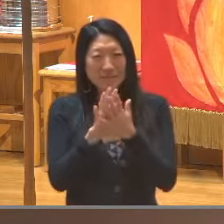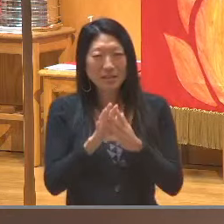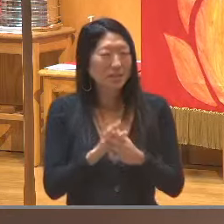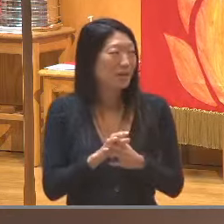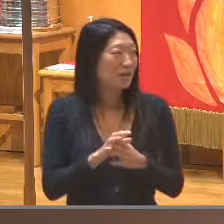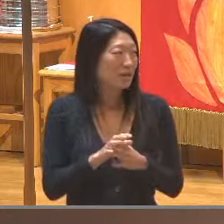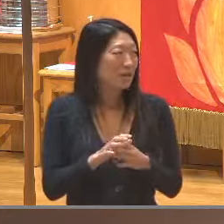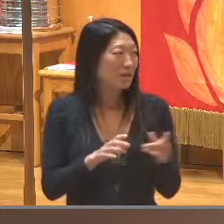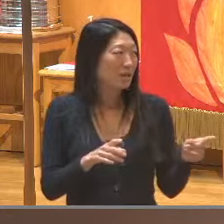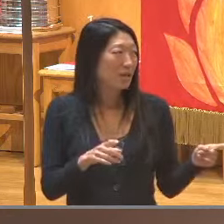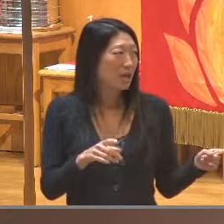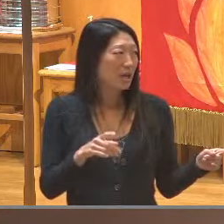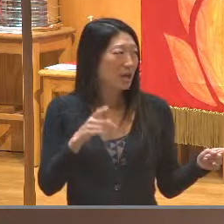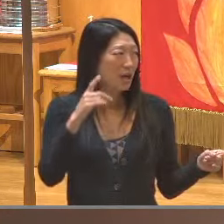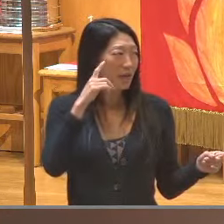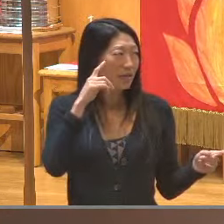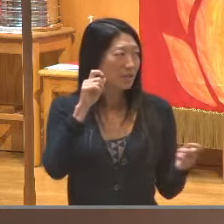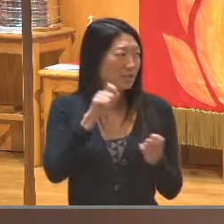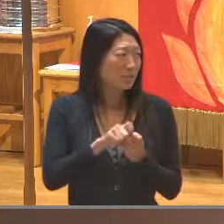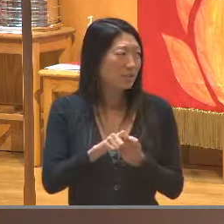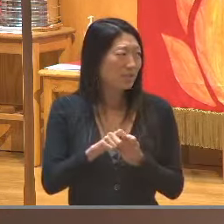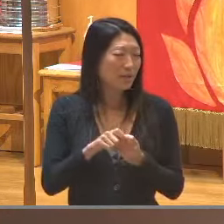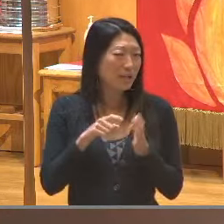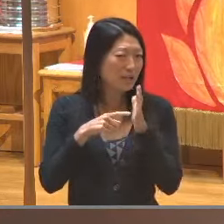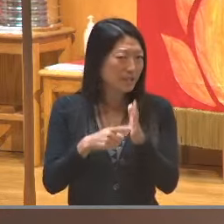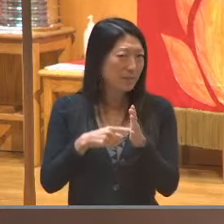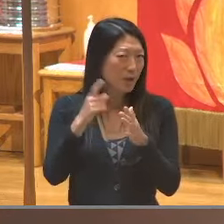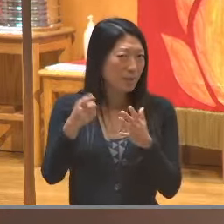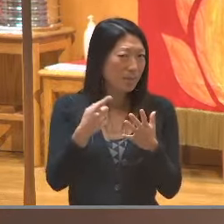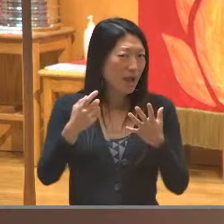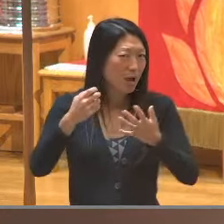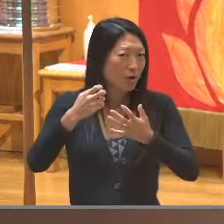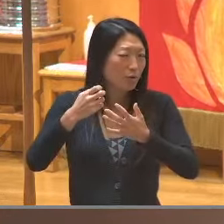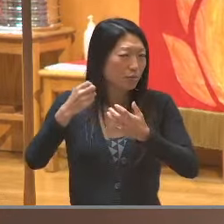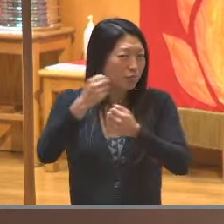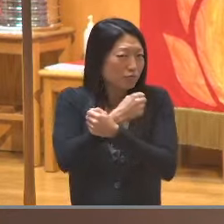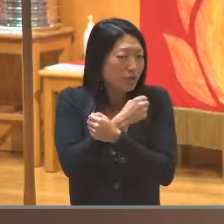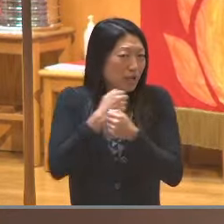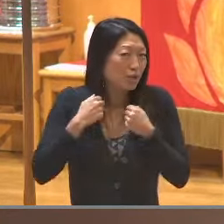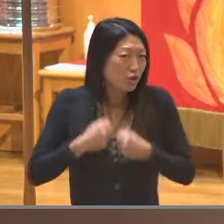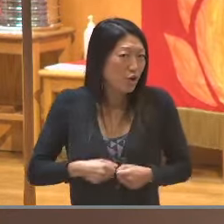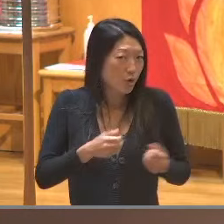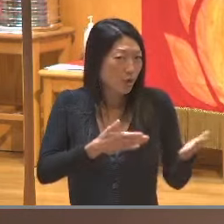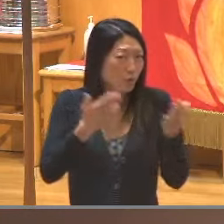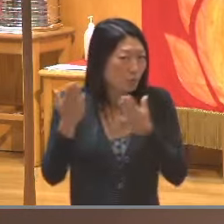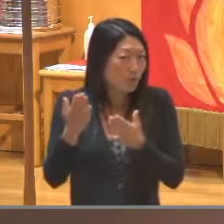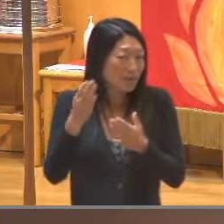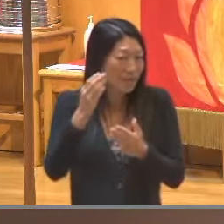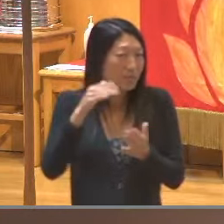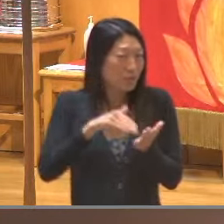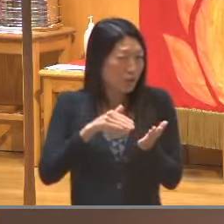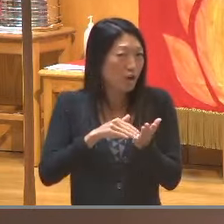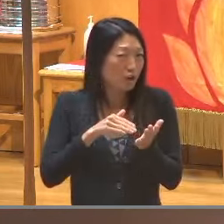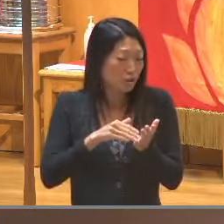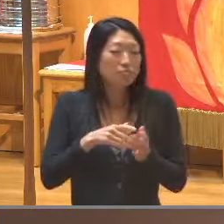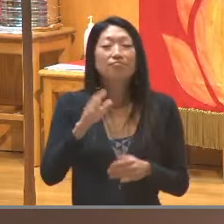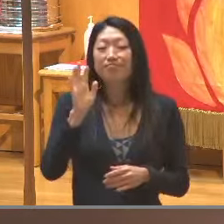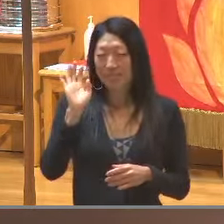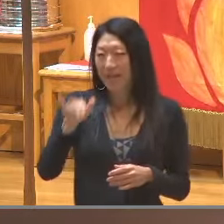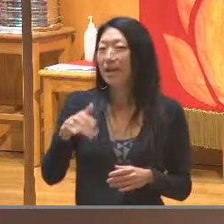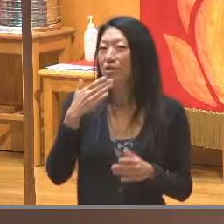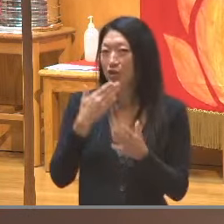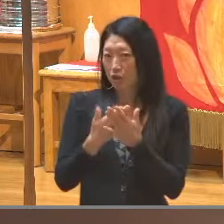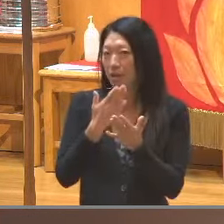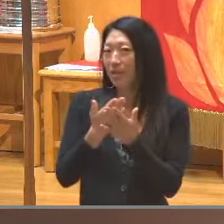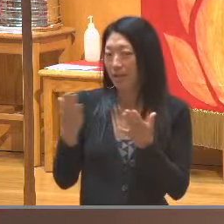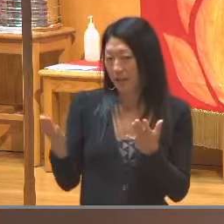I got a very specific example coming out. Something about wrapping someone in a coat and taking them to the doctor. It sounds like that is definitely a good thing to